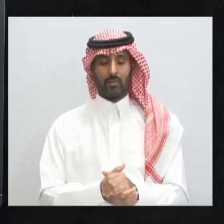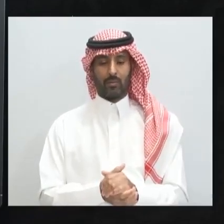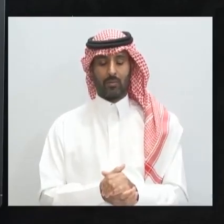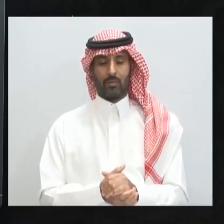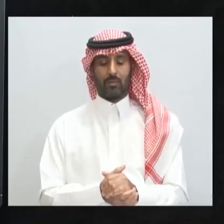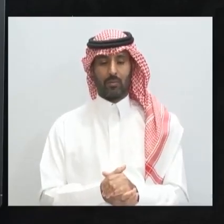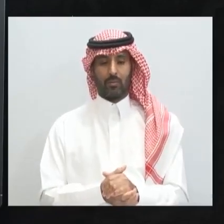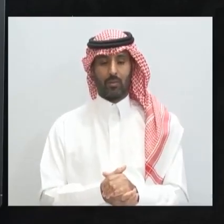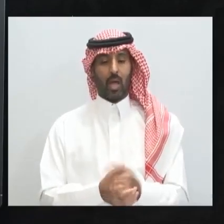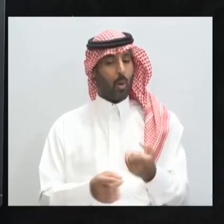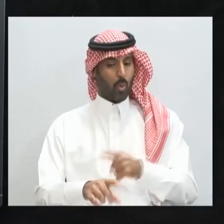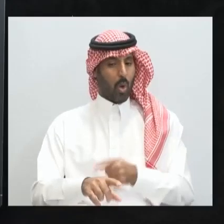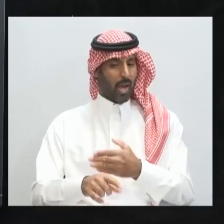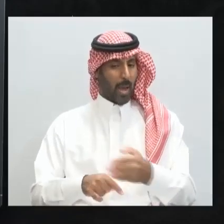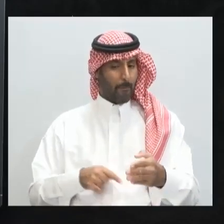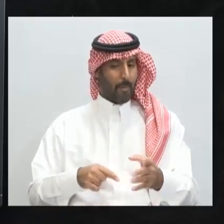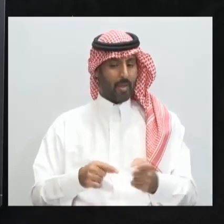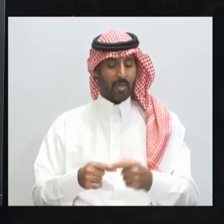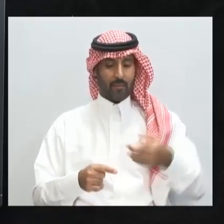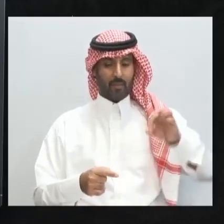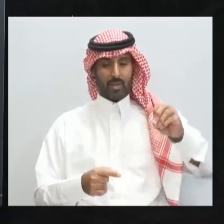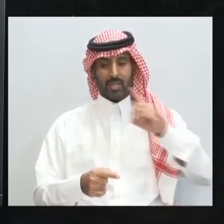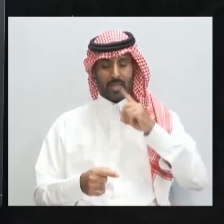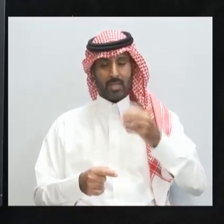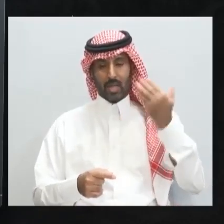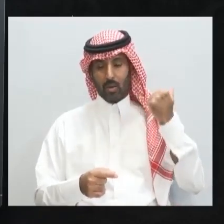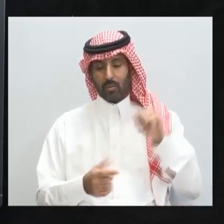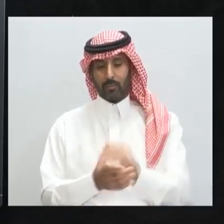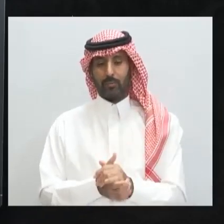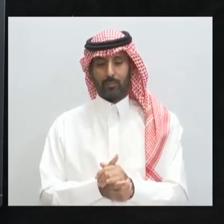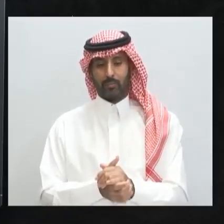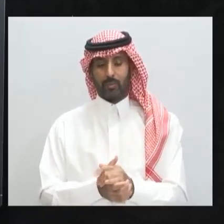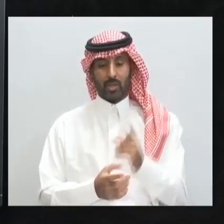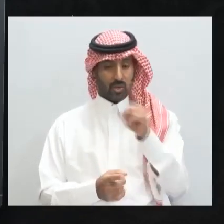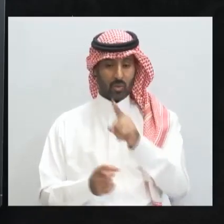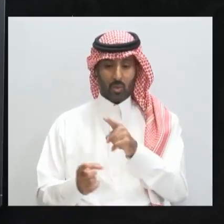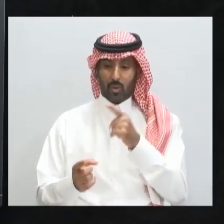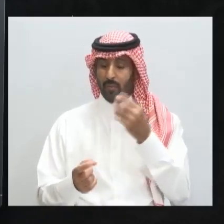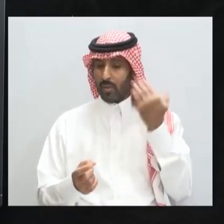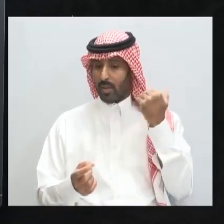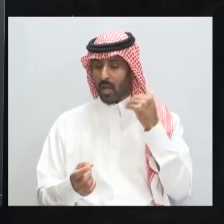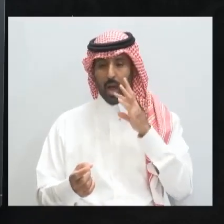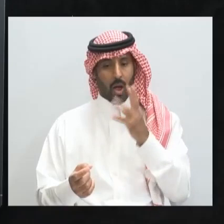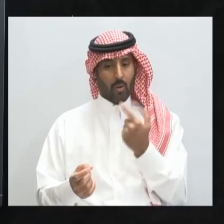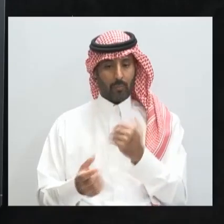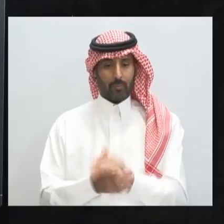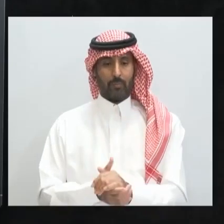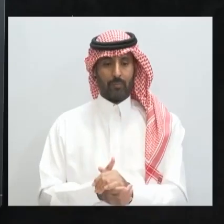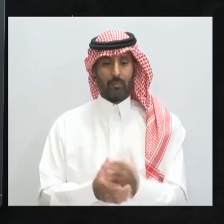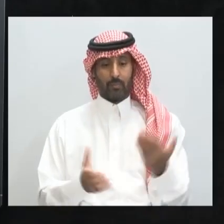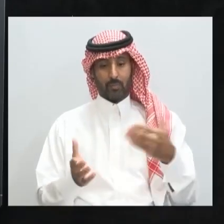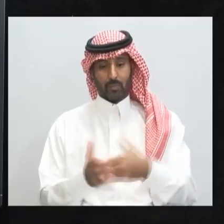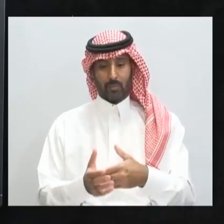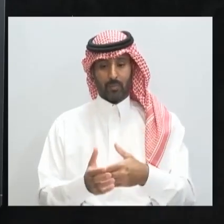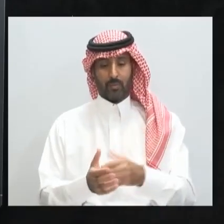also about how long, using for and since, and as we mentioned, asking for experience by saying how have you ever. Now this